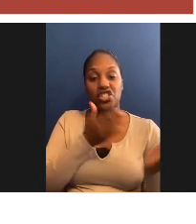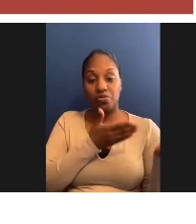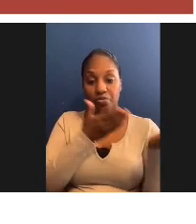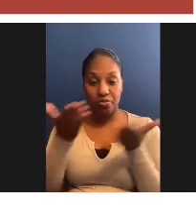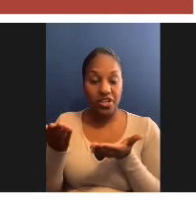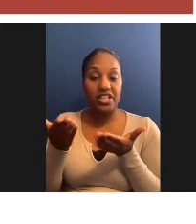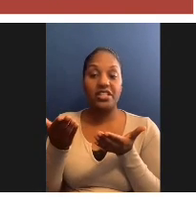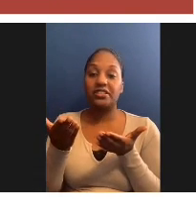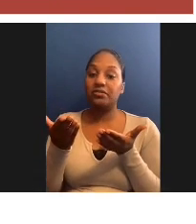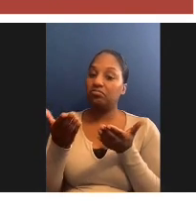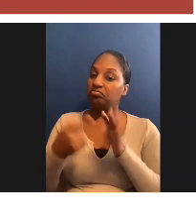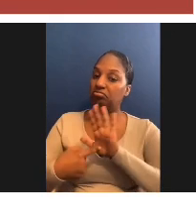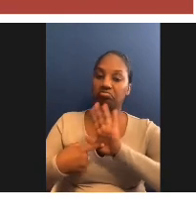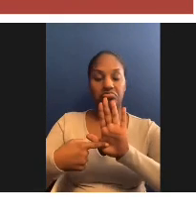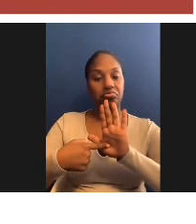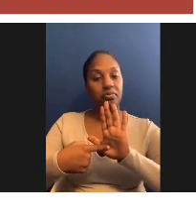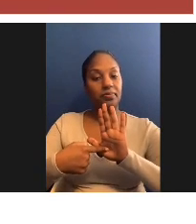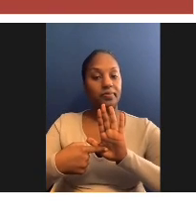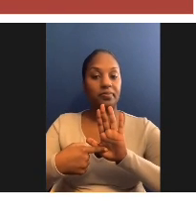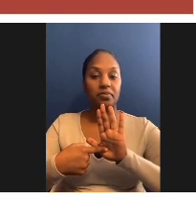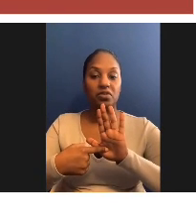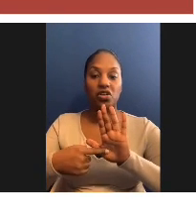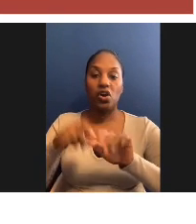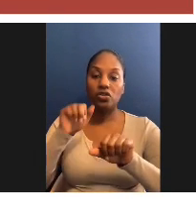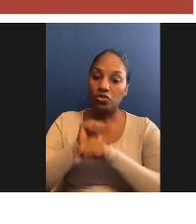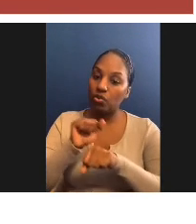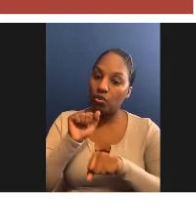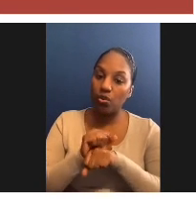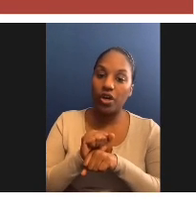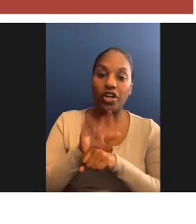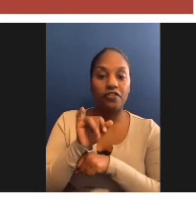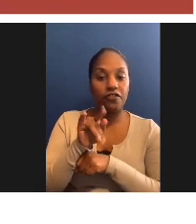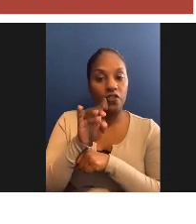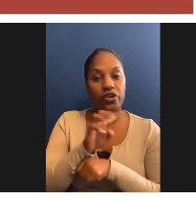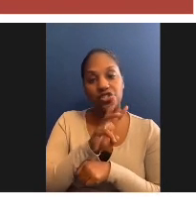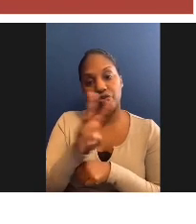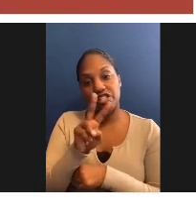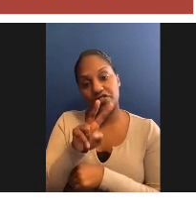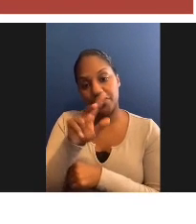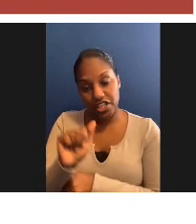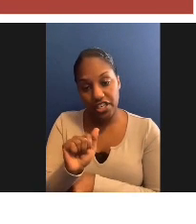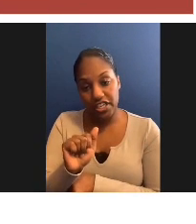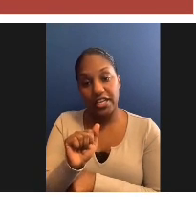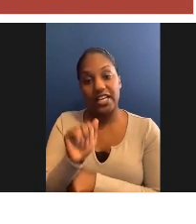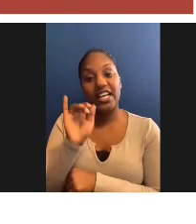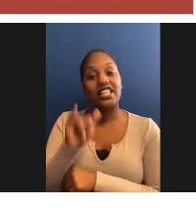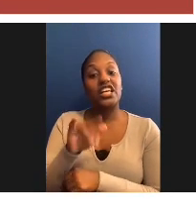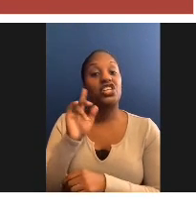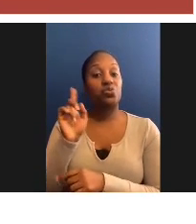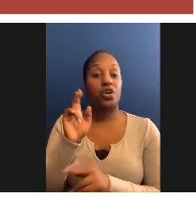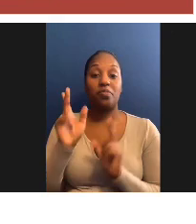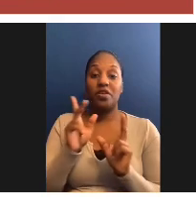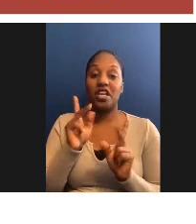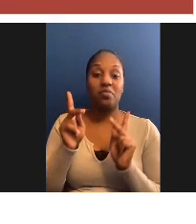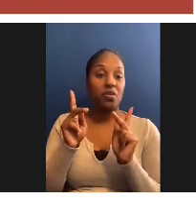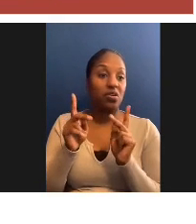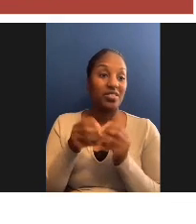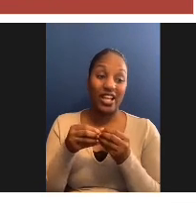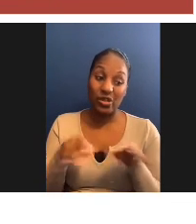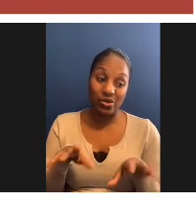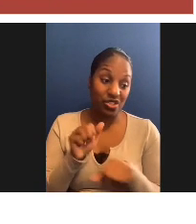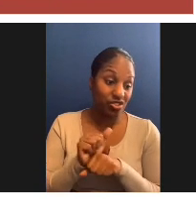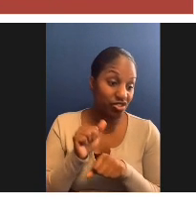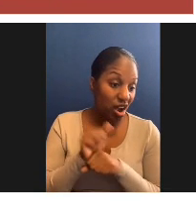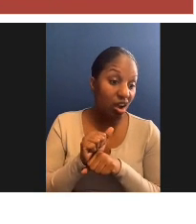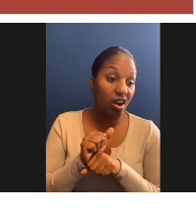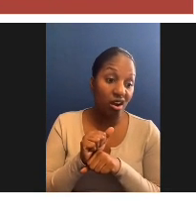the forefront. Workforce West Virginia is where folks who have lost their job go